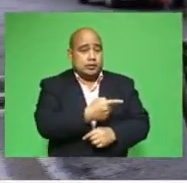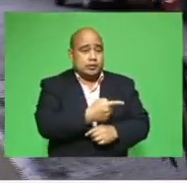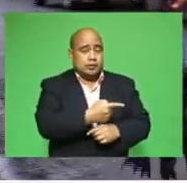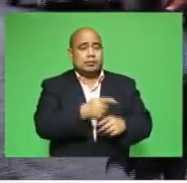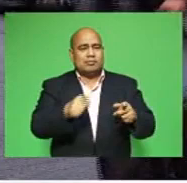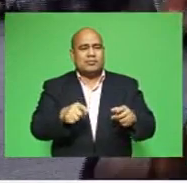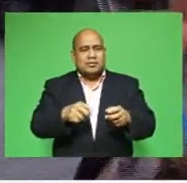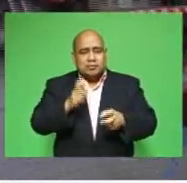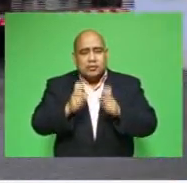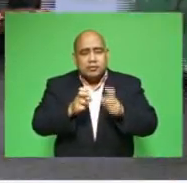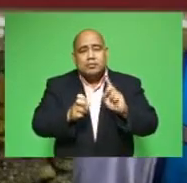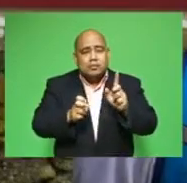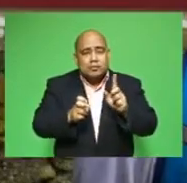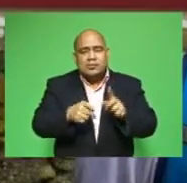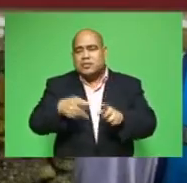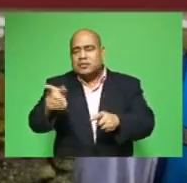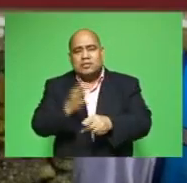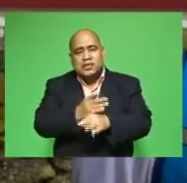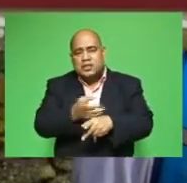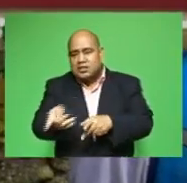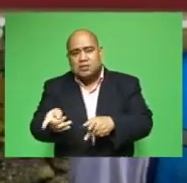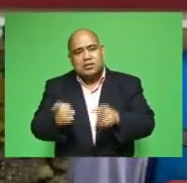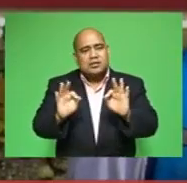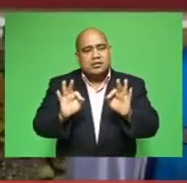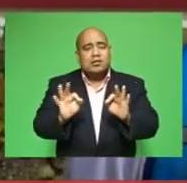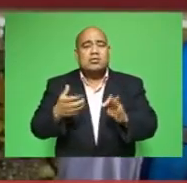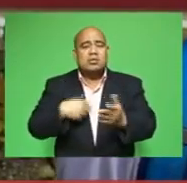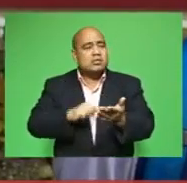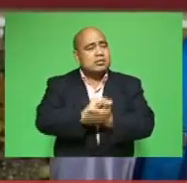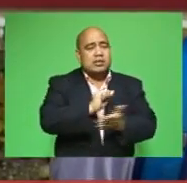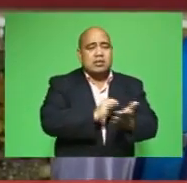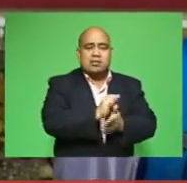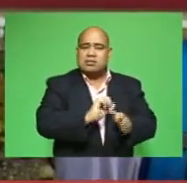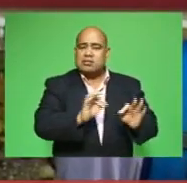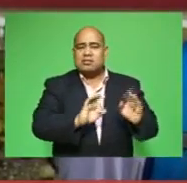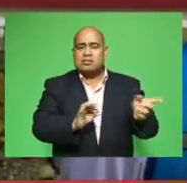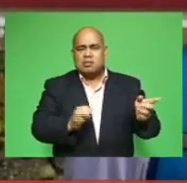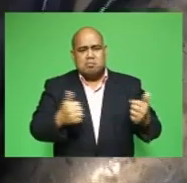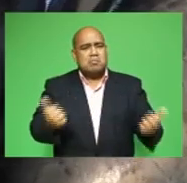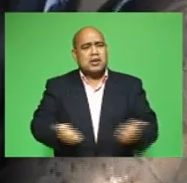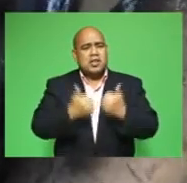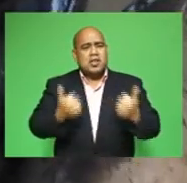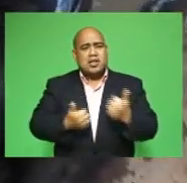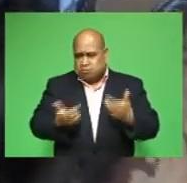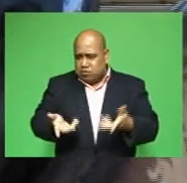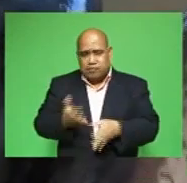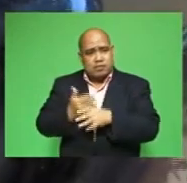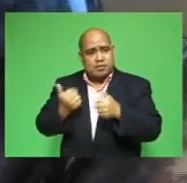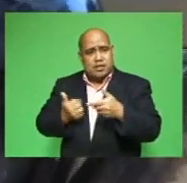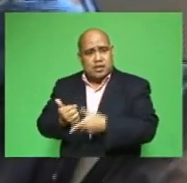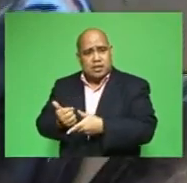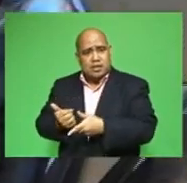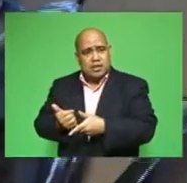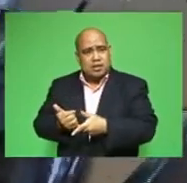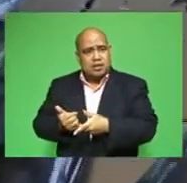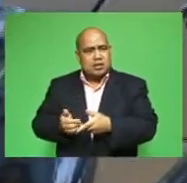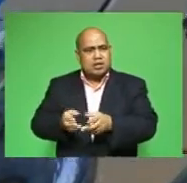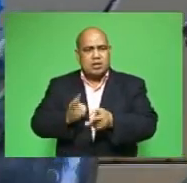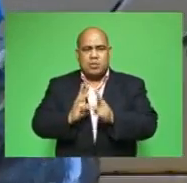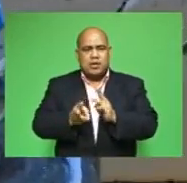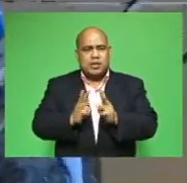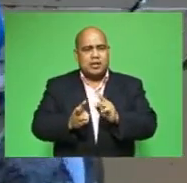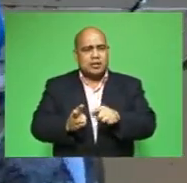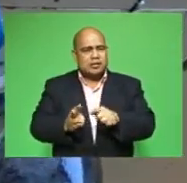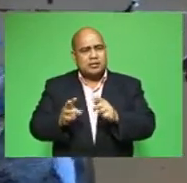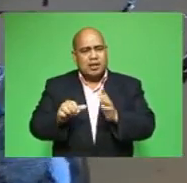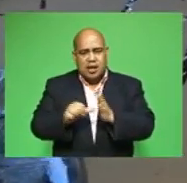sell his catch is. There's an abundance of fish out there, and apart from the weather, we really don't find difficulty in getting our